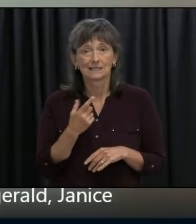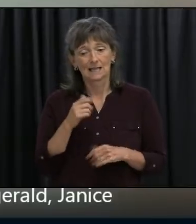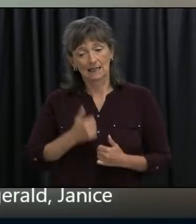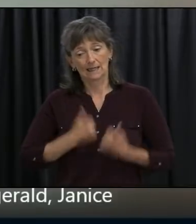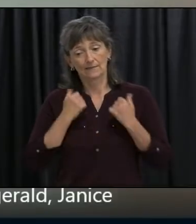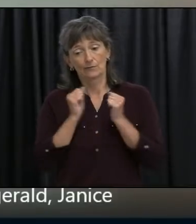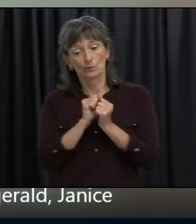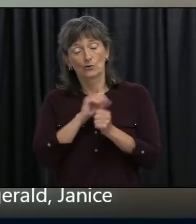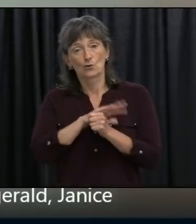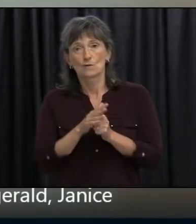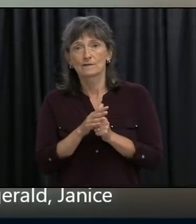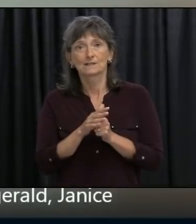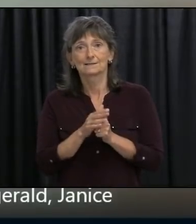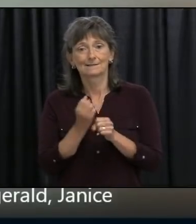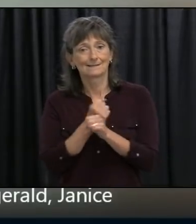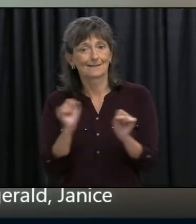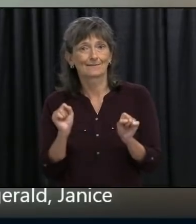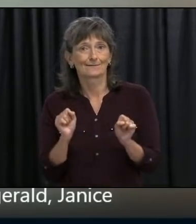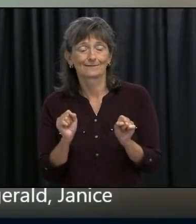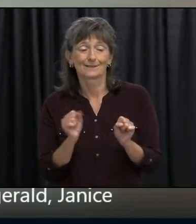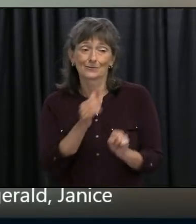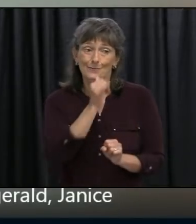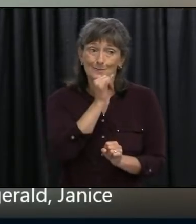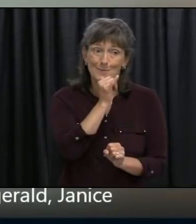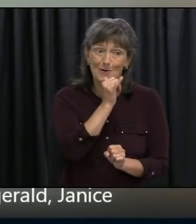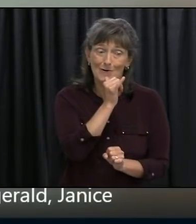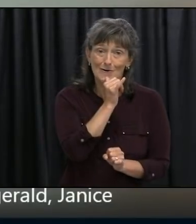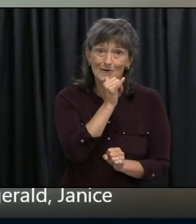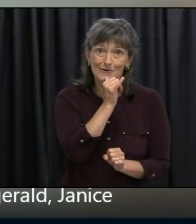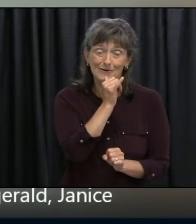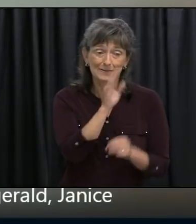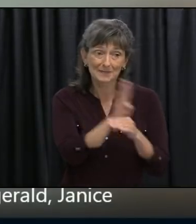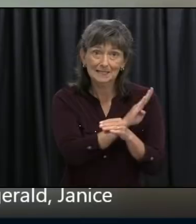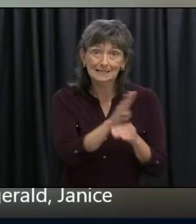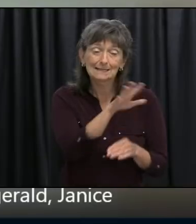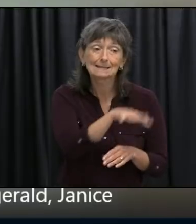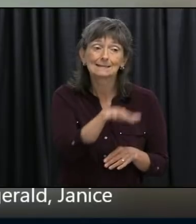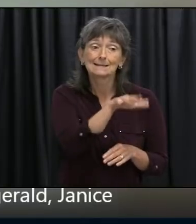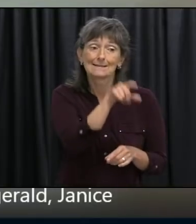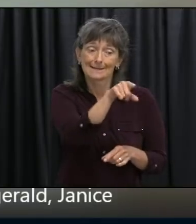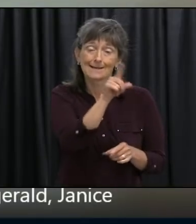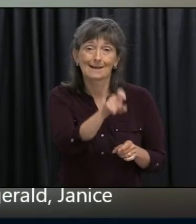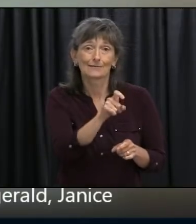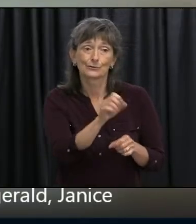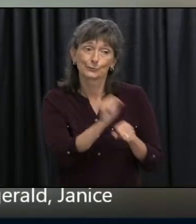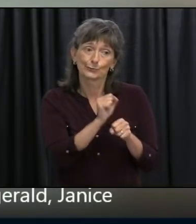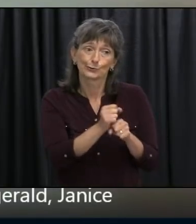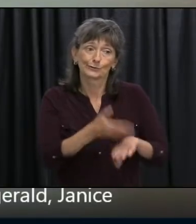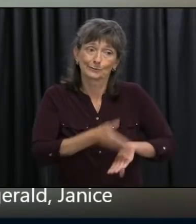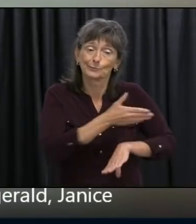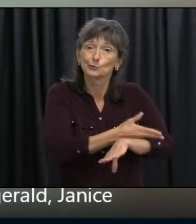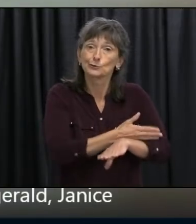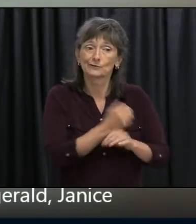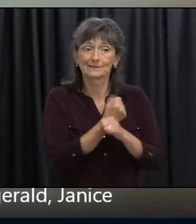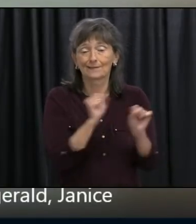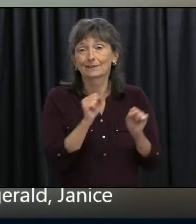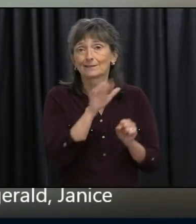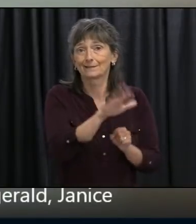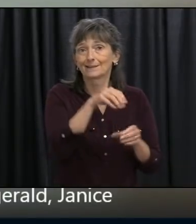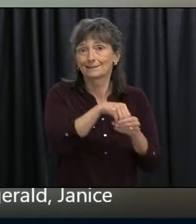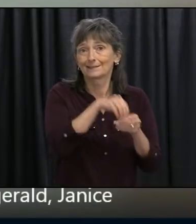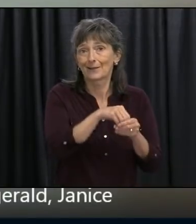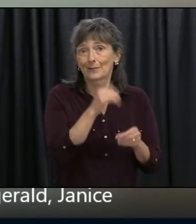So the bar industry itself has to find ways to help that happen. Patrons